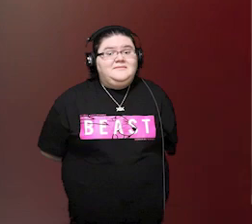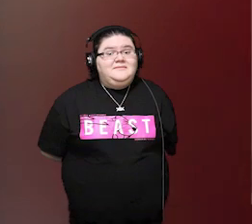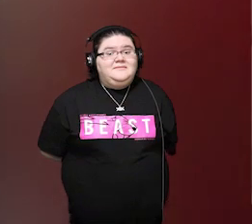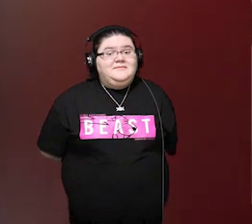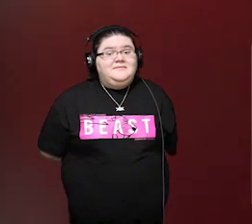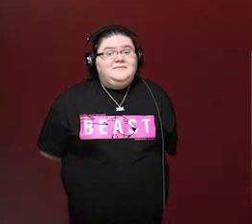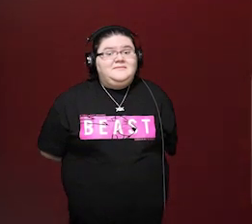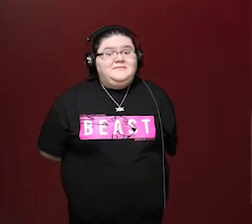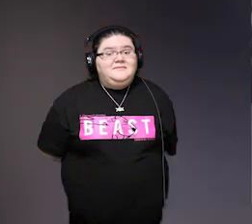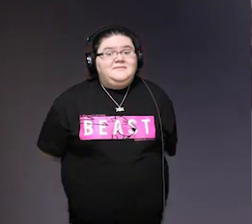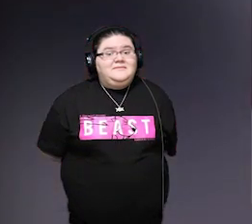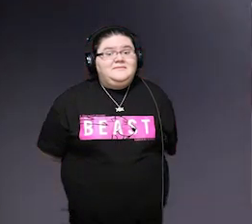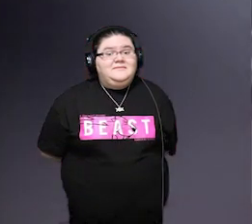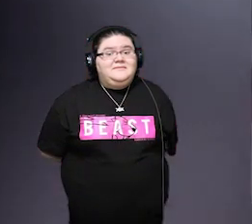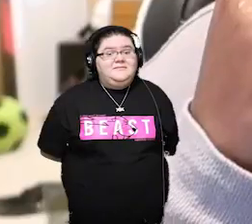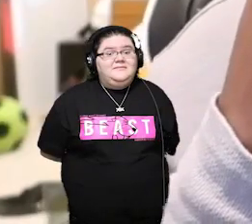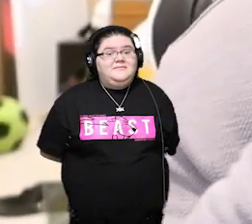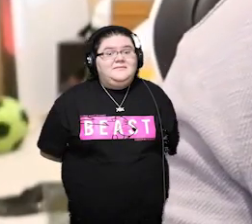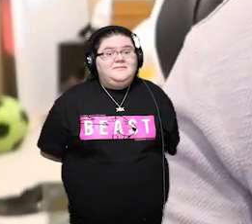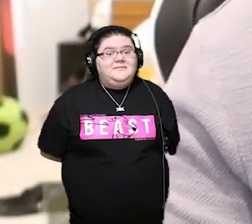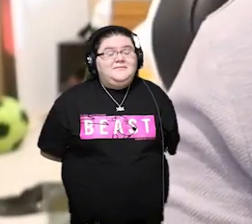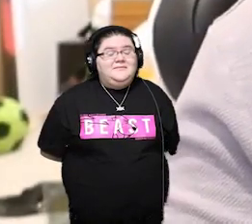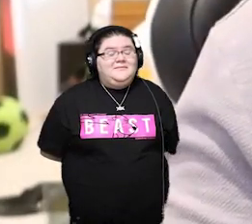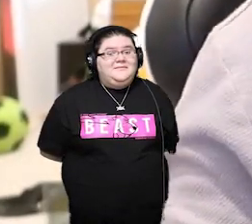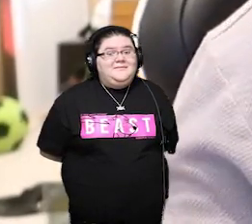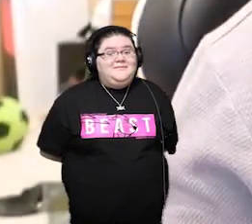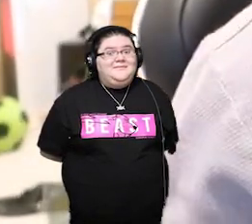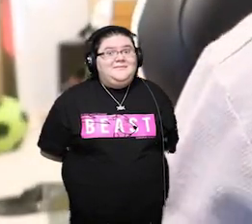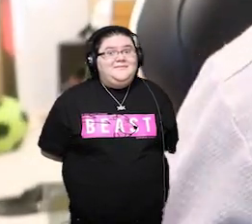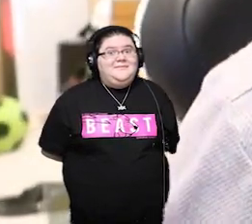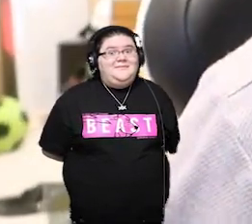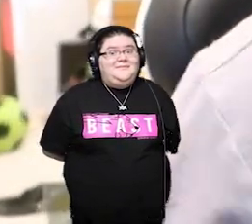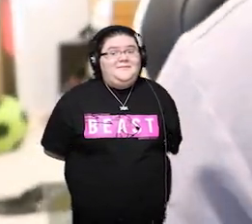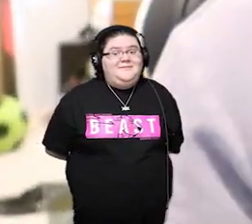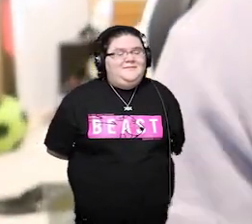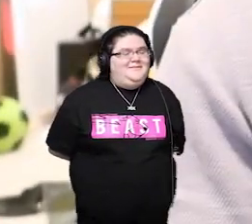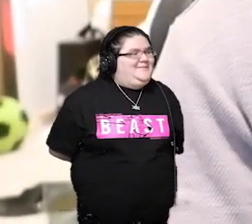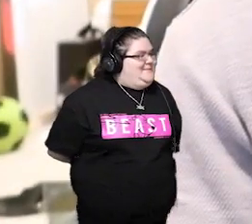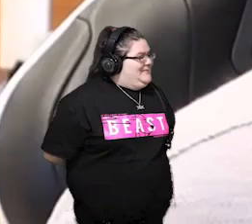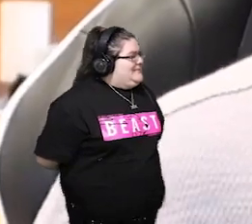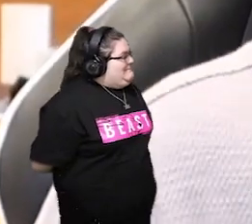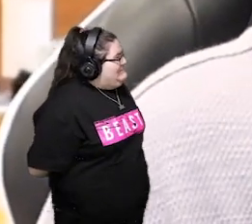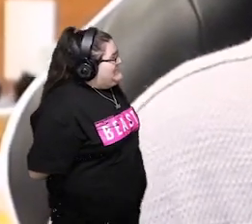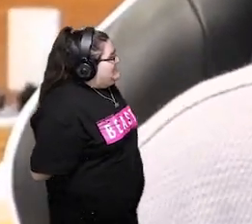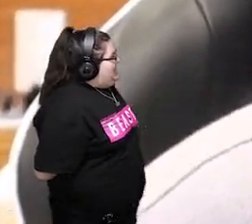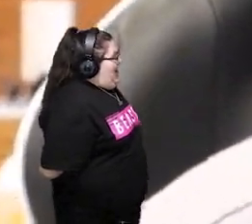one ton, just humongous. Hey, yo, how's the house still standing?